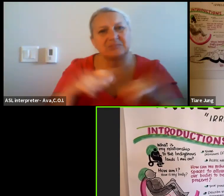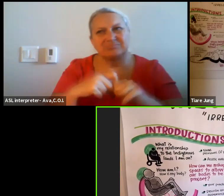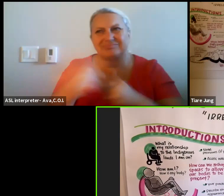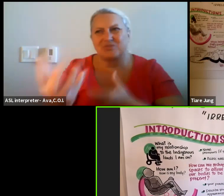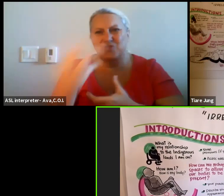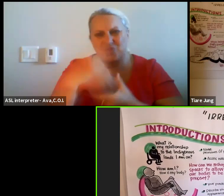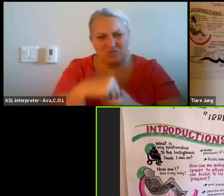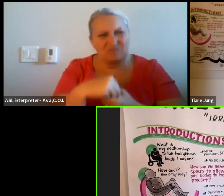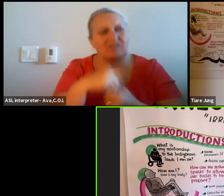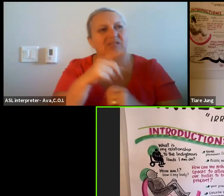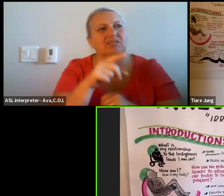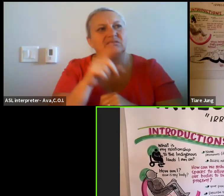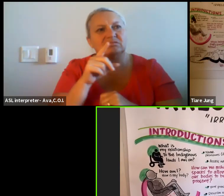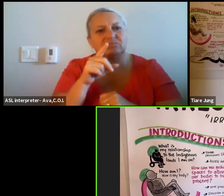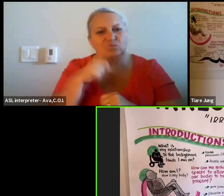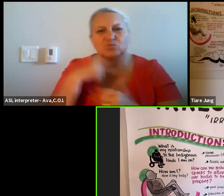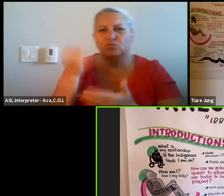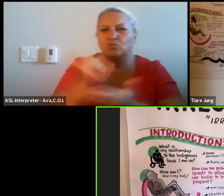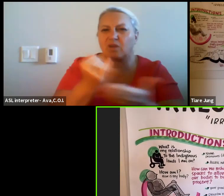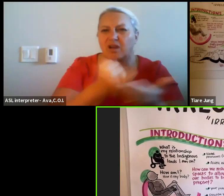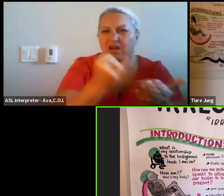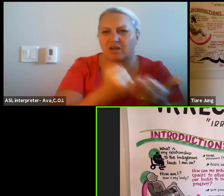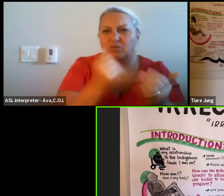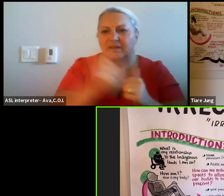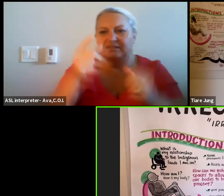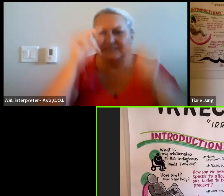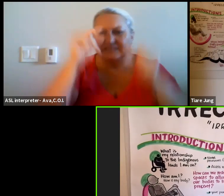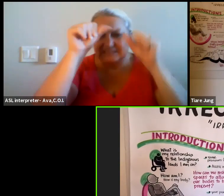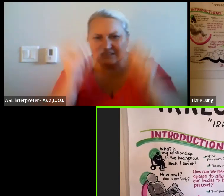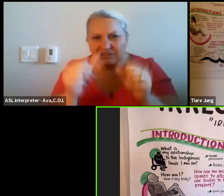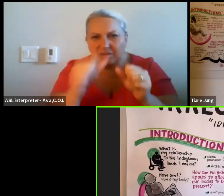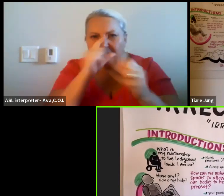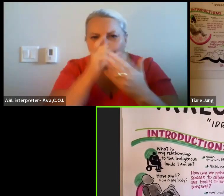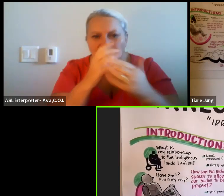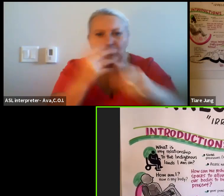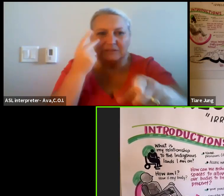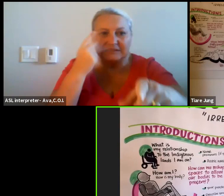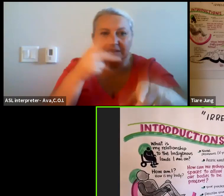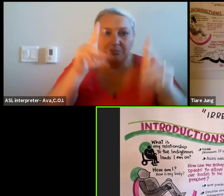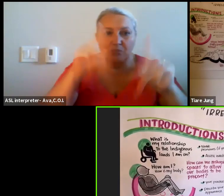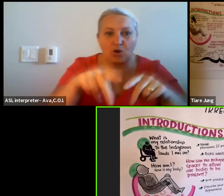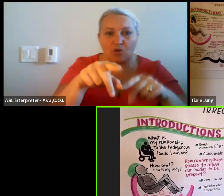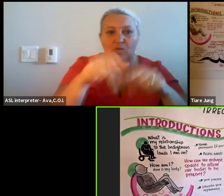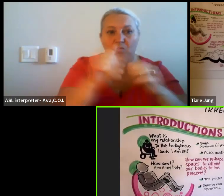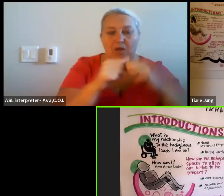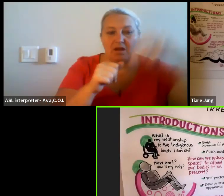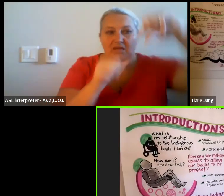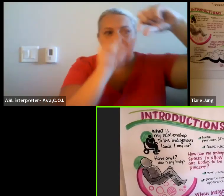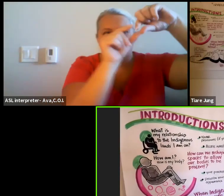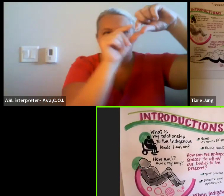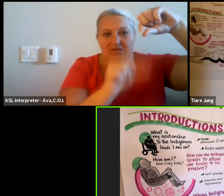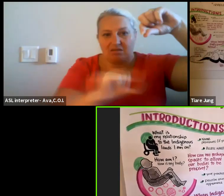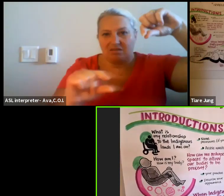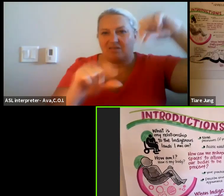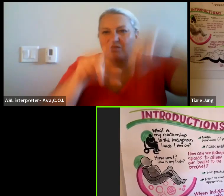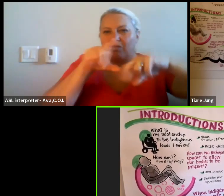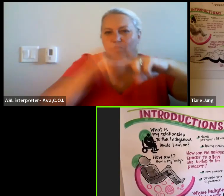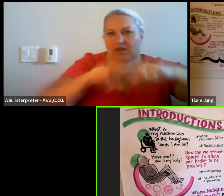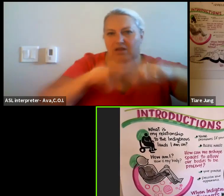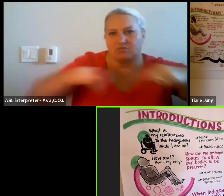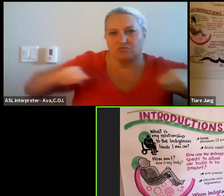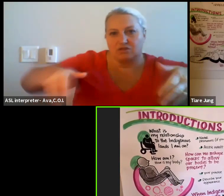little silhouetted figure in a wheelchair. And then below that is the